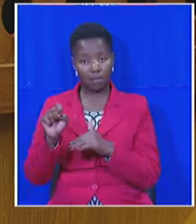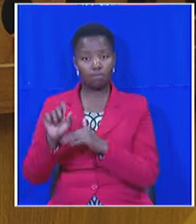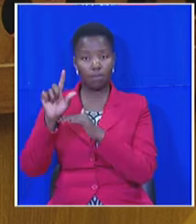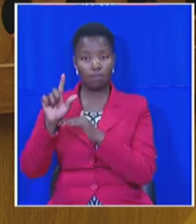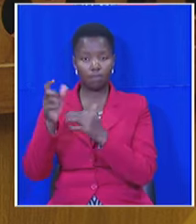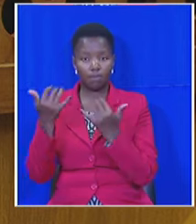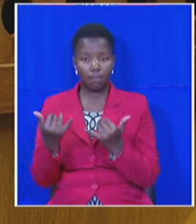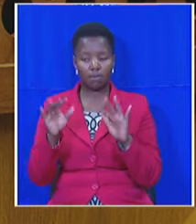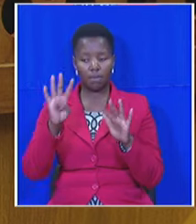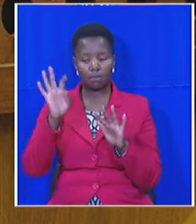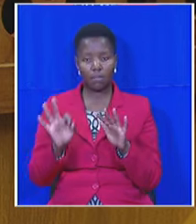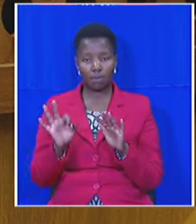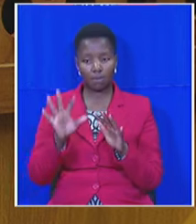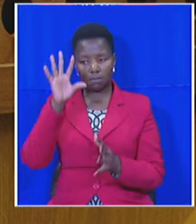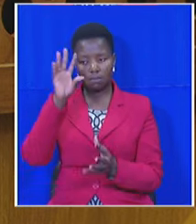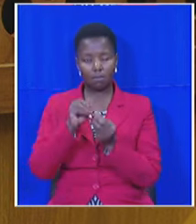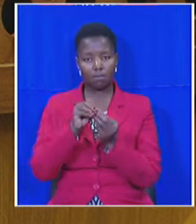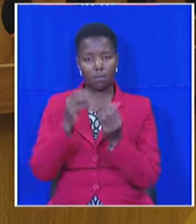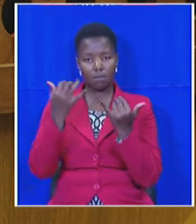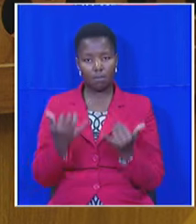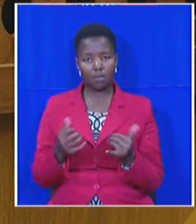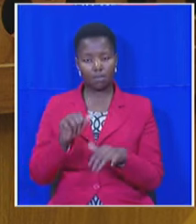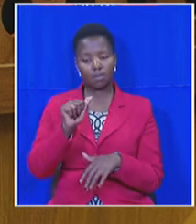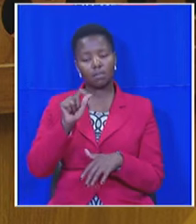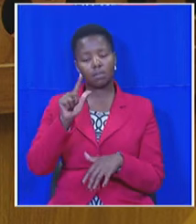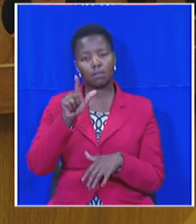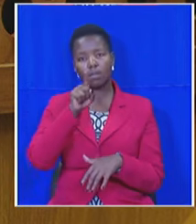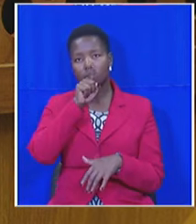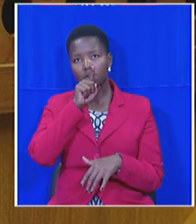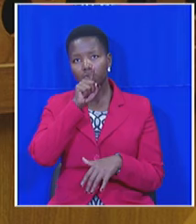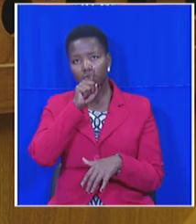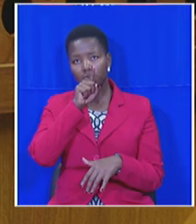total, bringing the budget to a total of 67,000